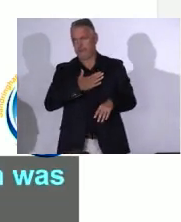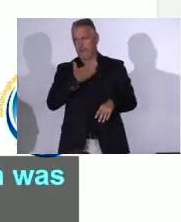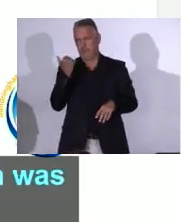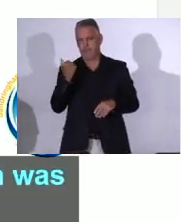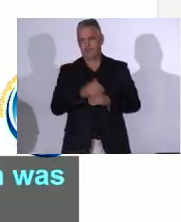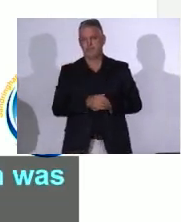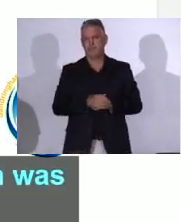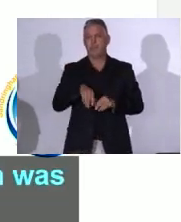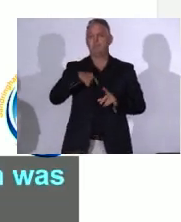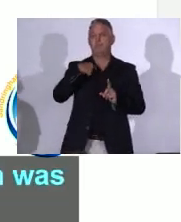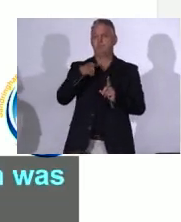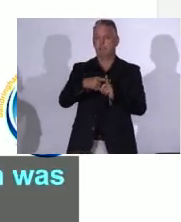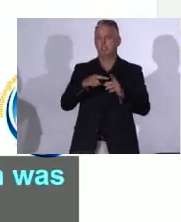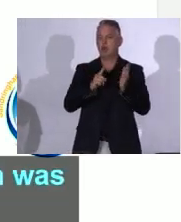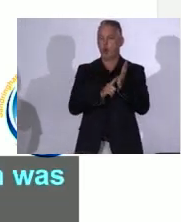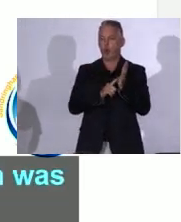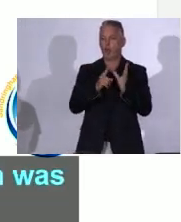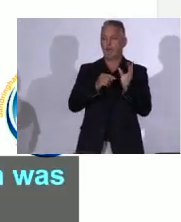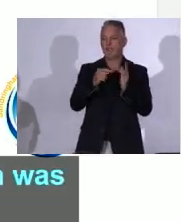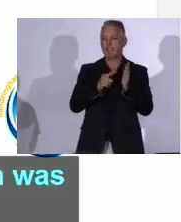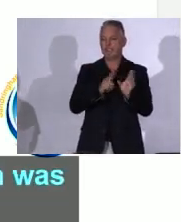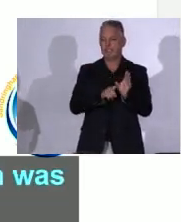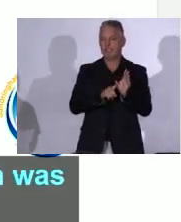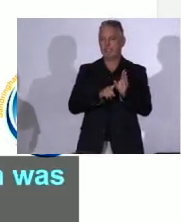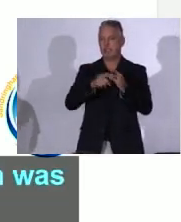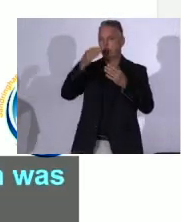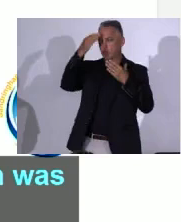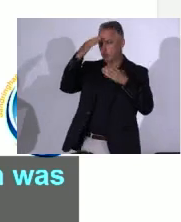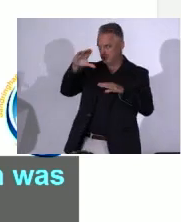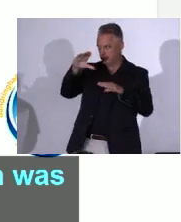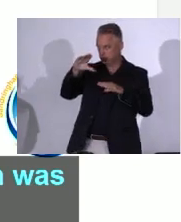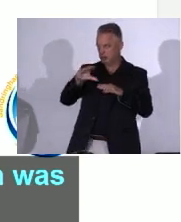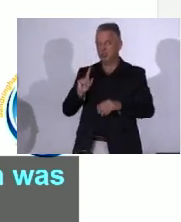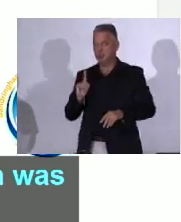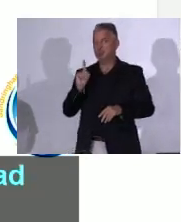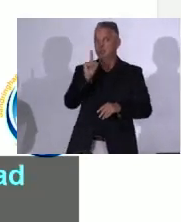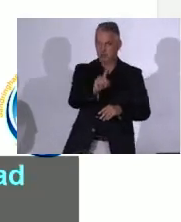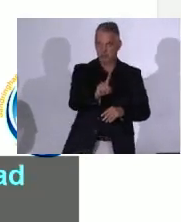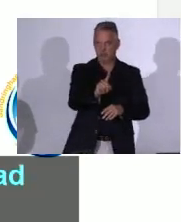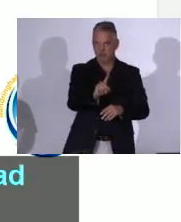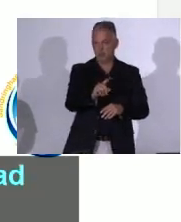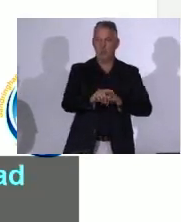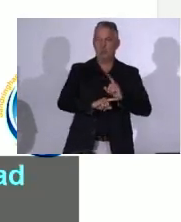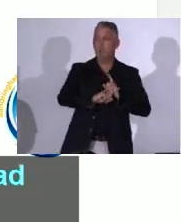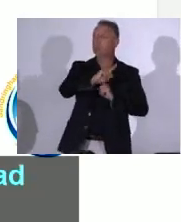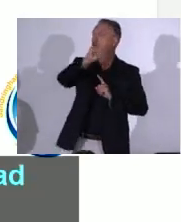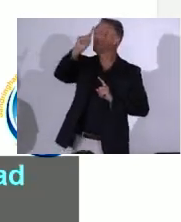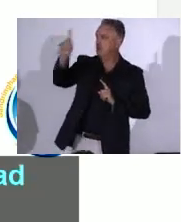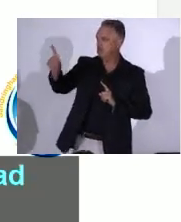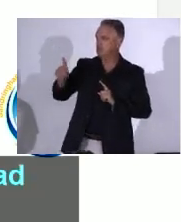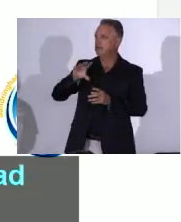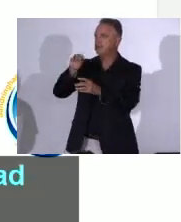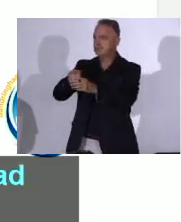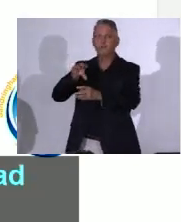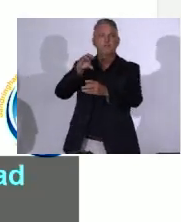also the ability, we all coached domestically, and so we had the ability to be able to go out amongst our domestic teams as well and perhaps look at some